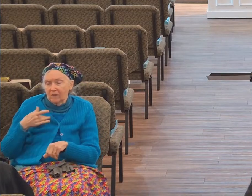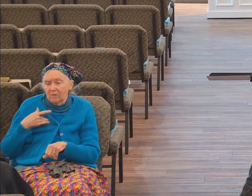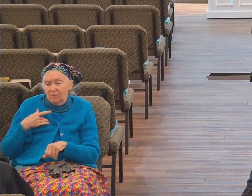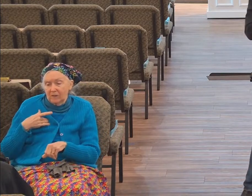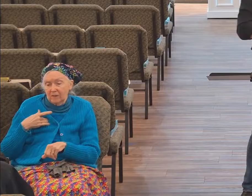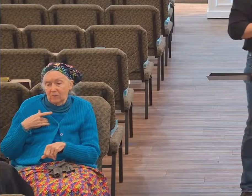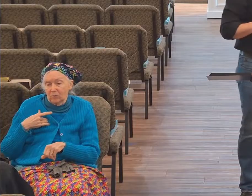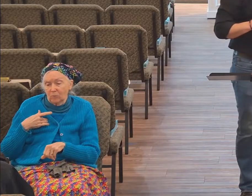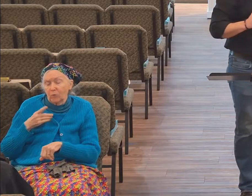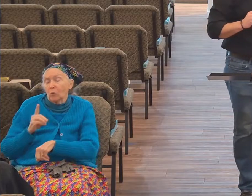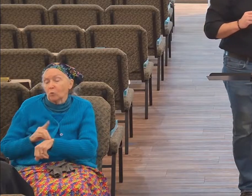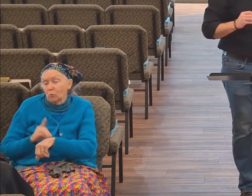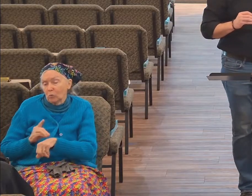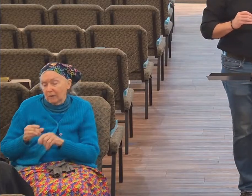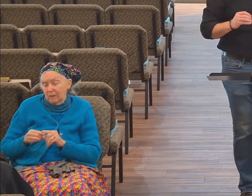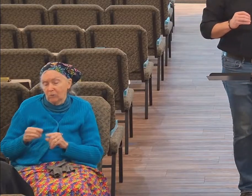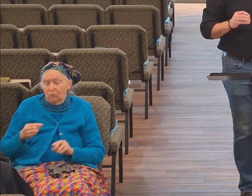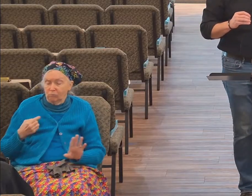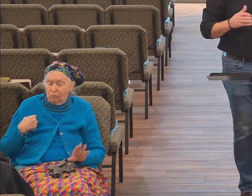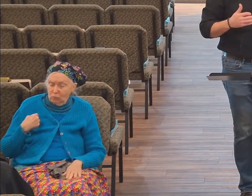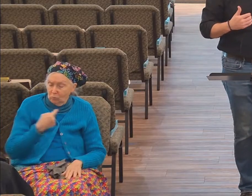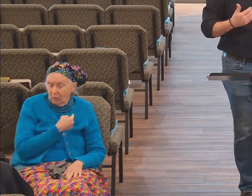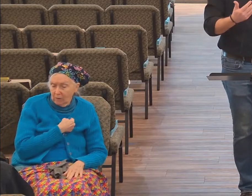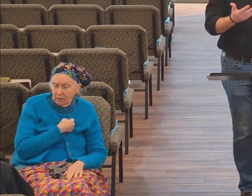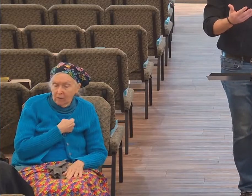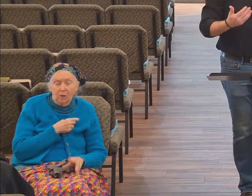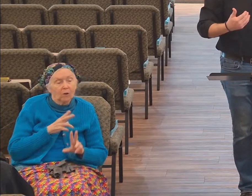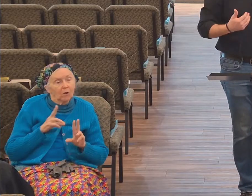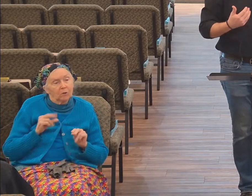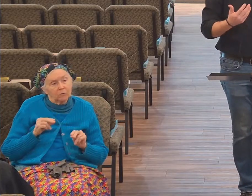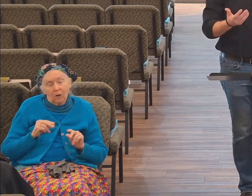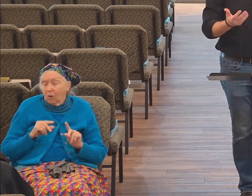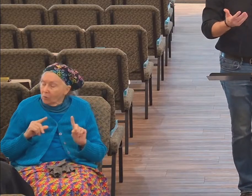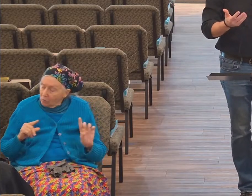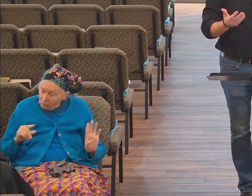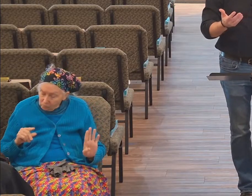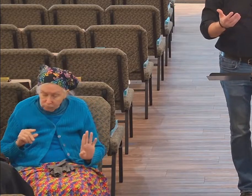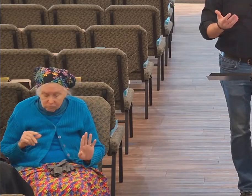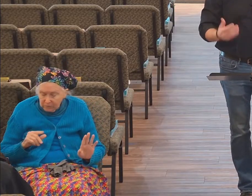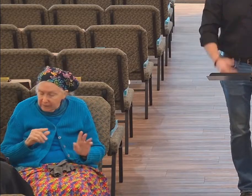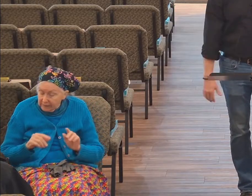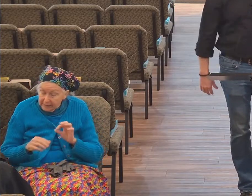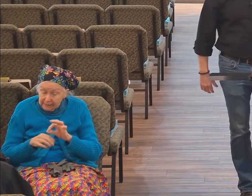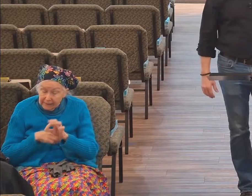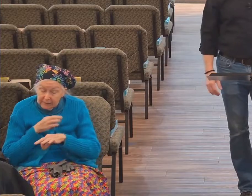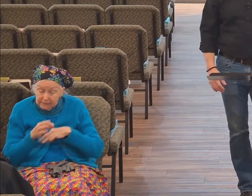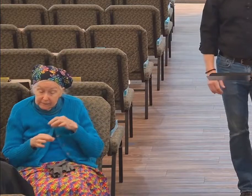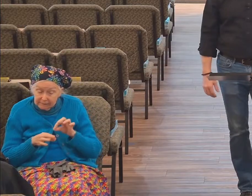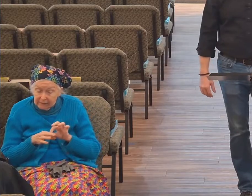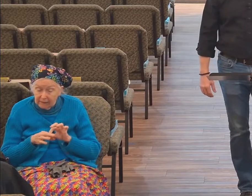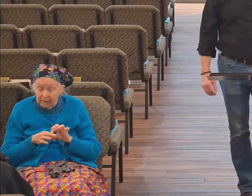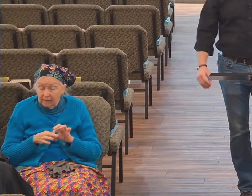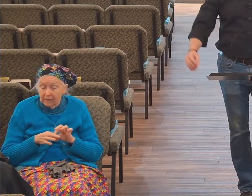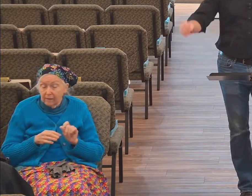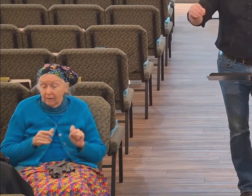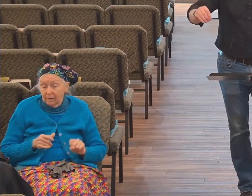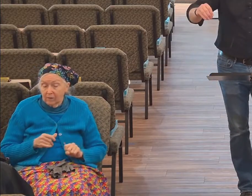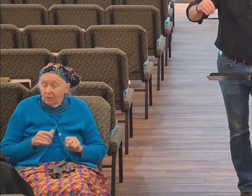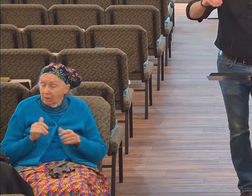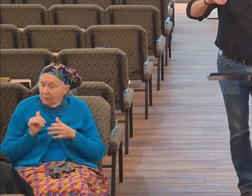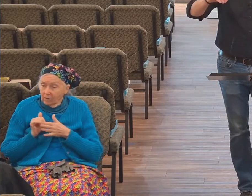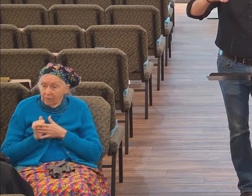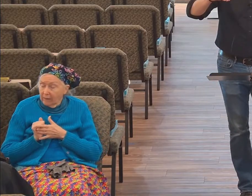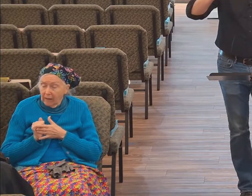Instead, their approach was like we're obligated to you. Okay? Instead of that